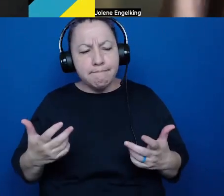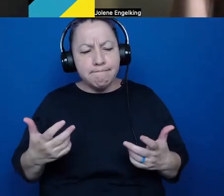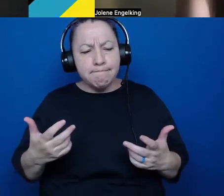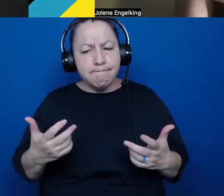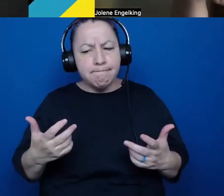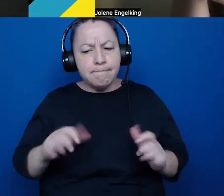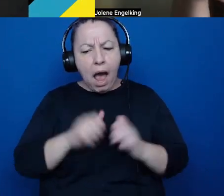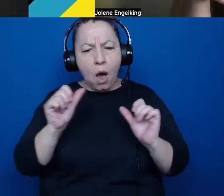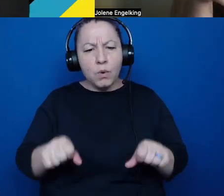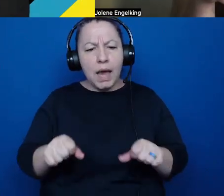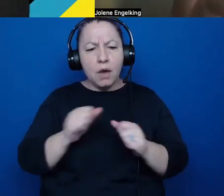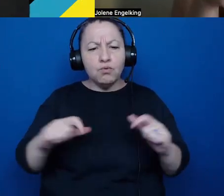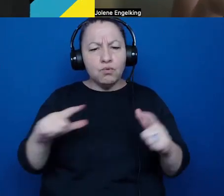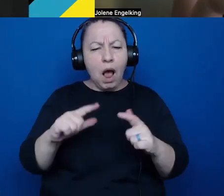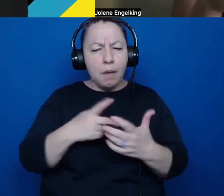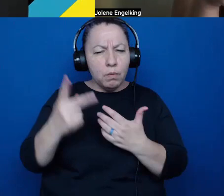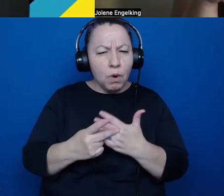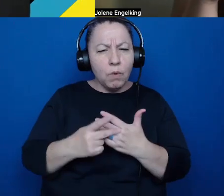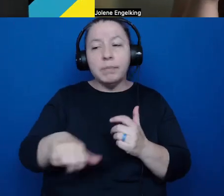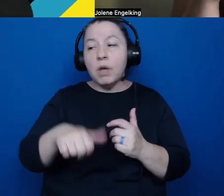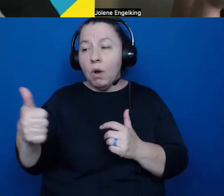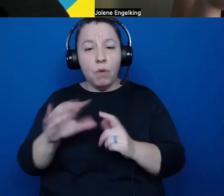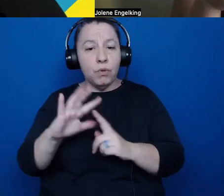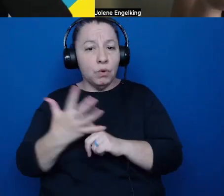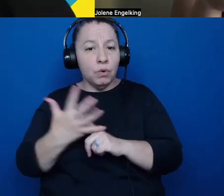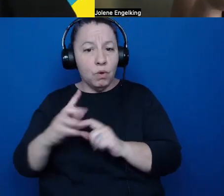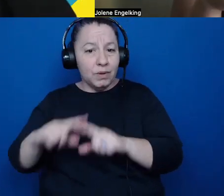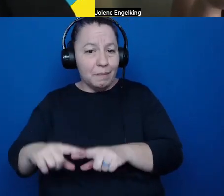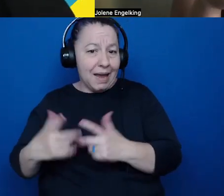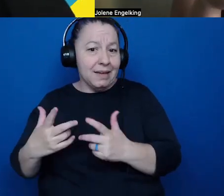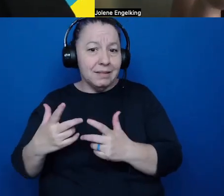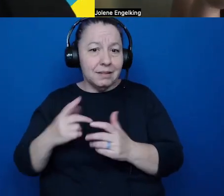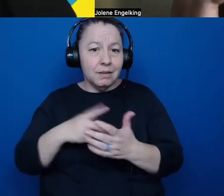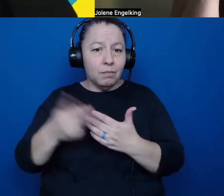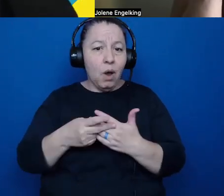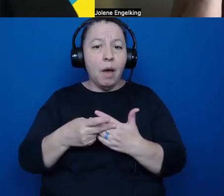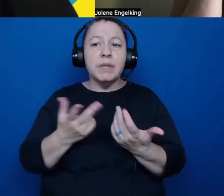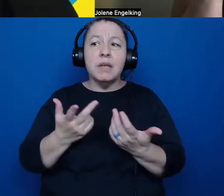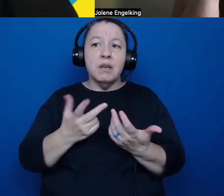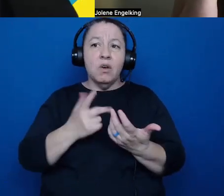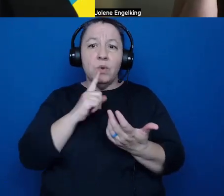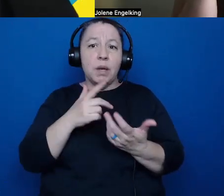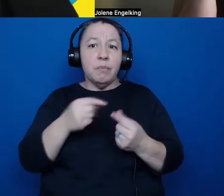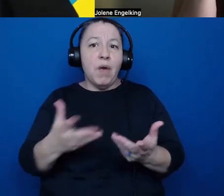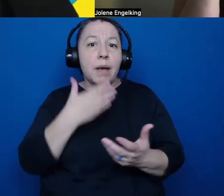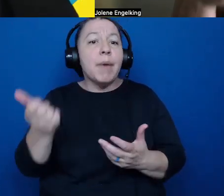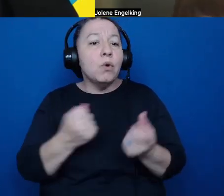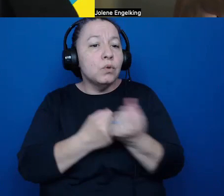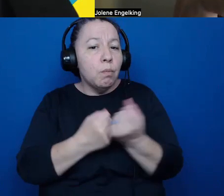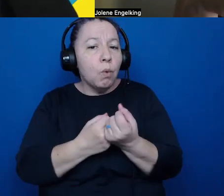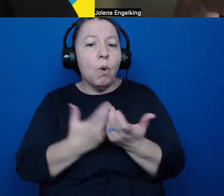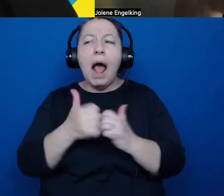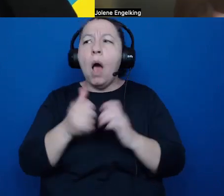tribal programs and other culturally based programs be better supportive of the or how can they be